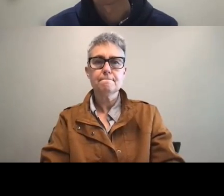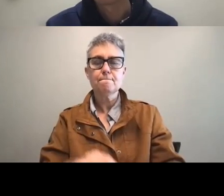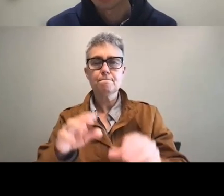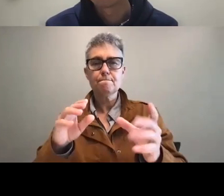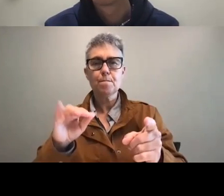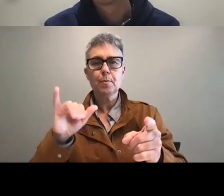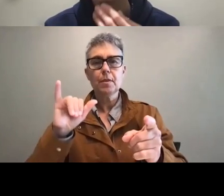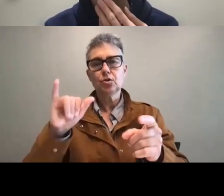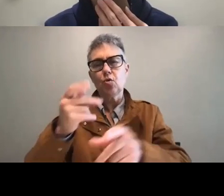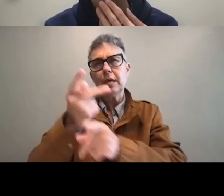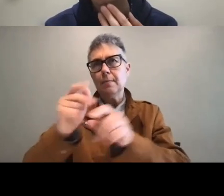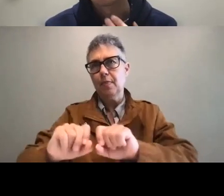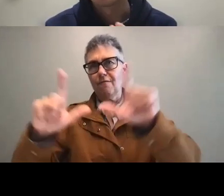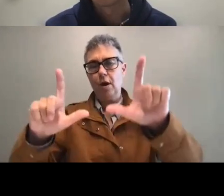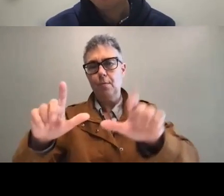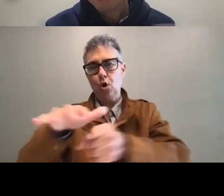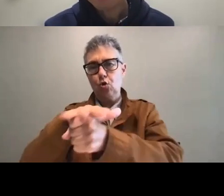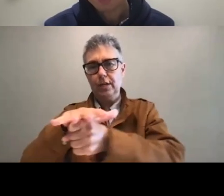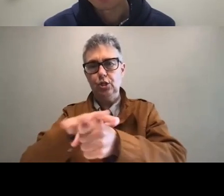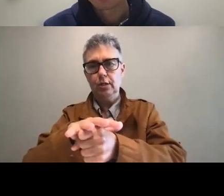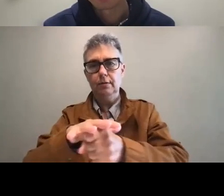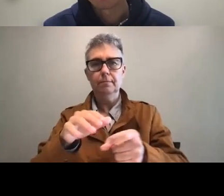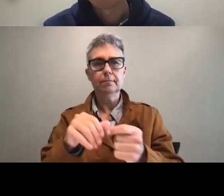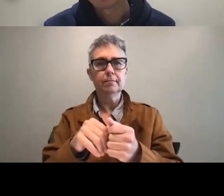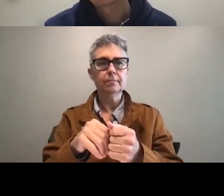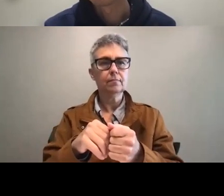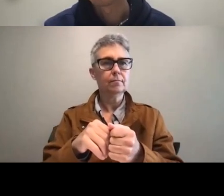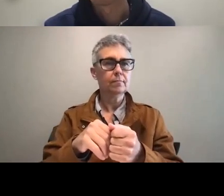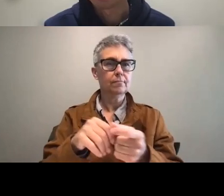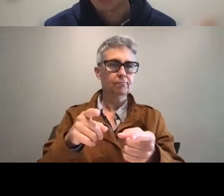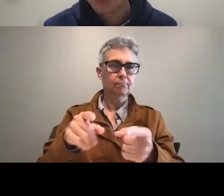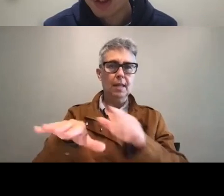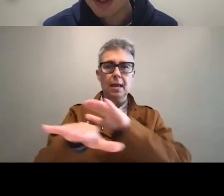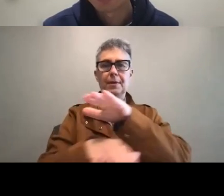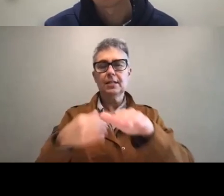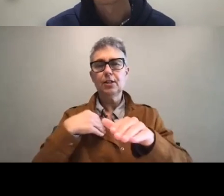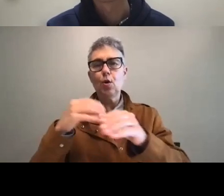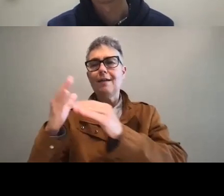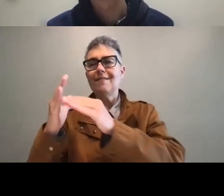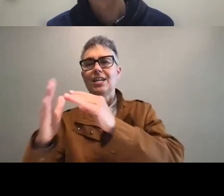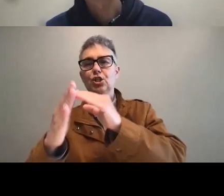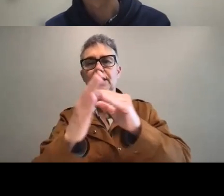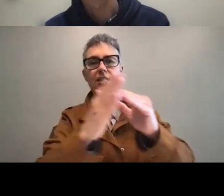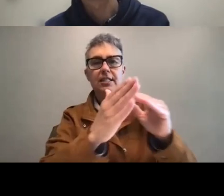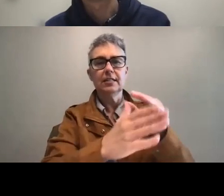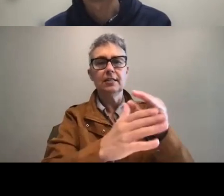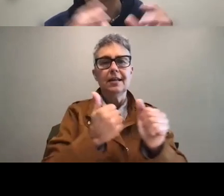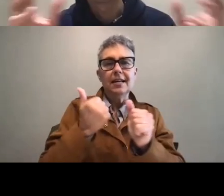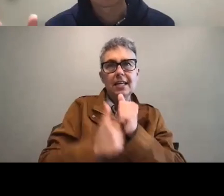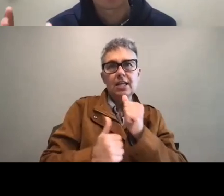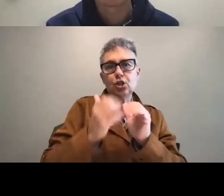framework region for now, but this is the basically you have a bunch of edges, and each edge has